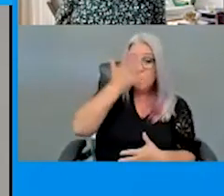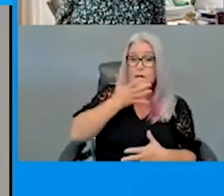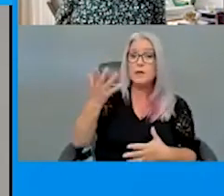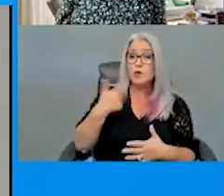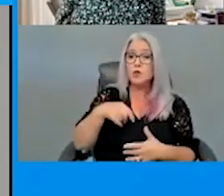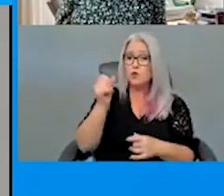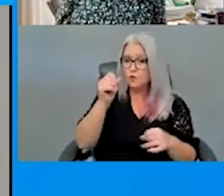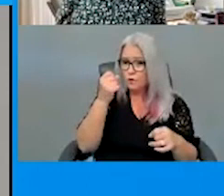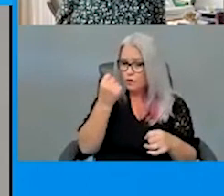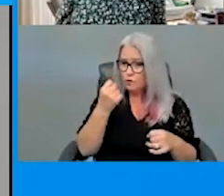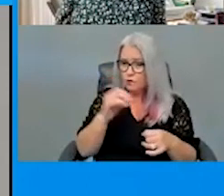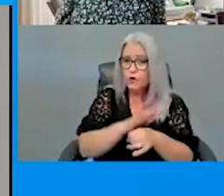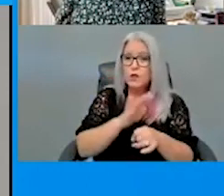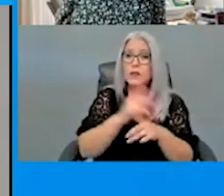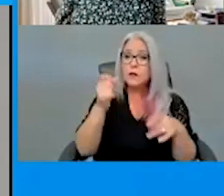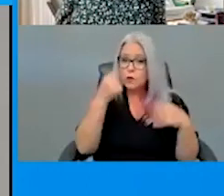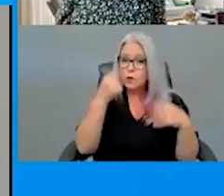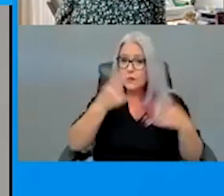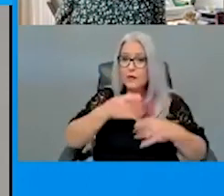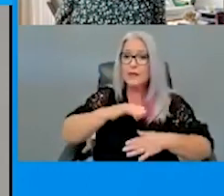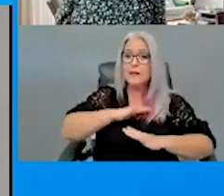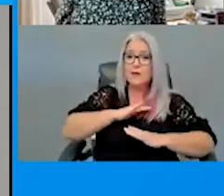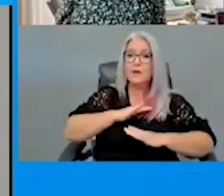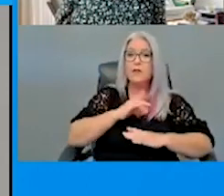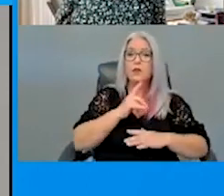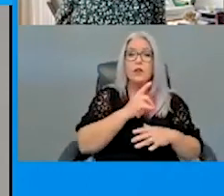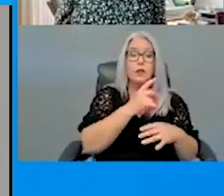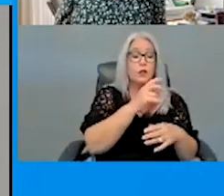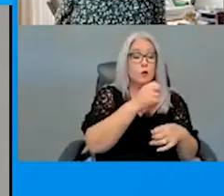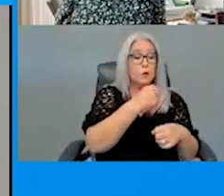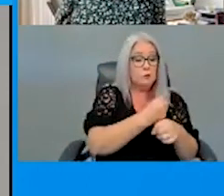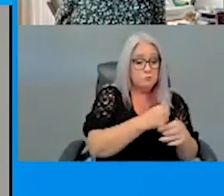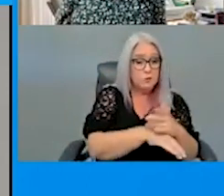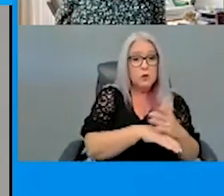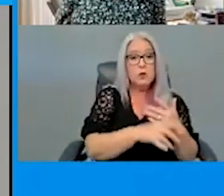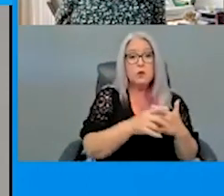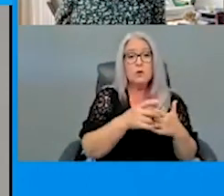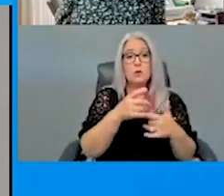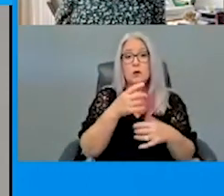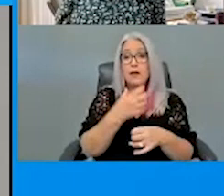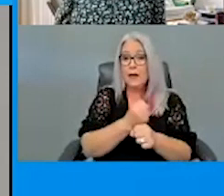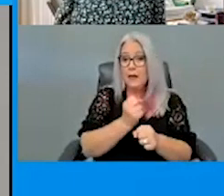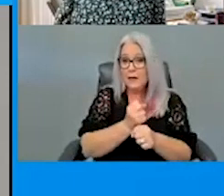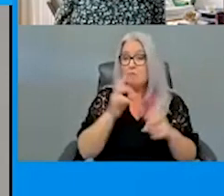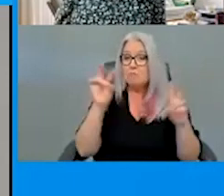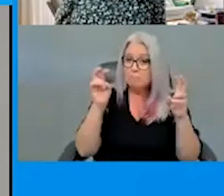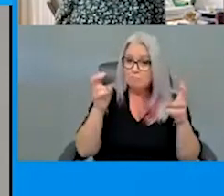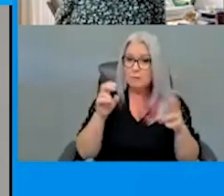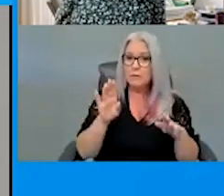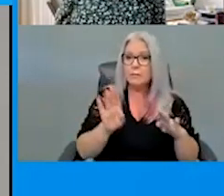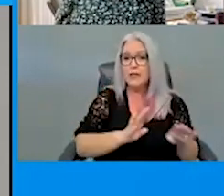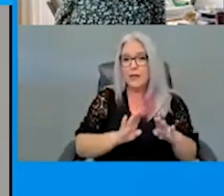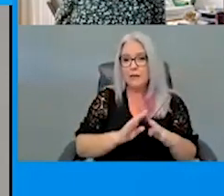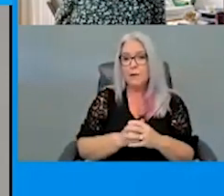satisfactorily reproduce, produce, excel, and quote, behave. And again,